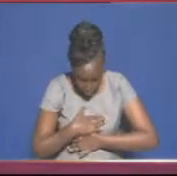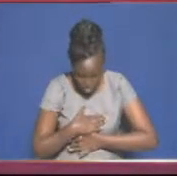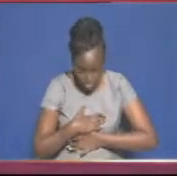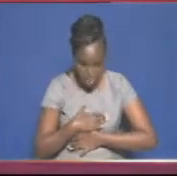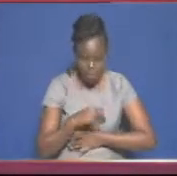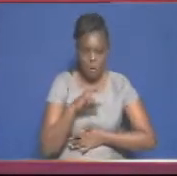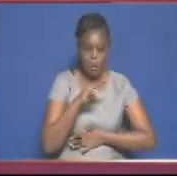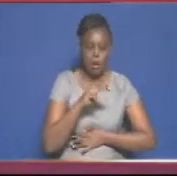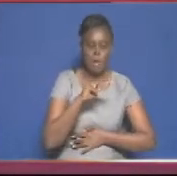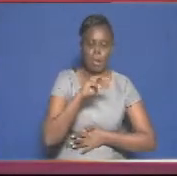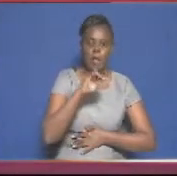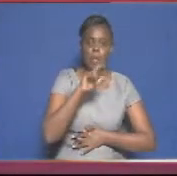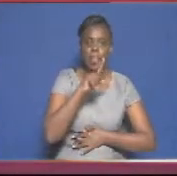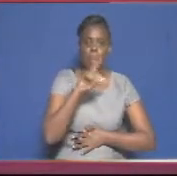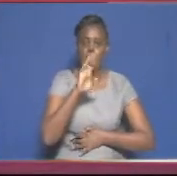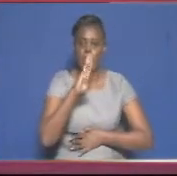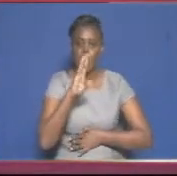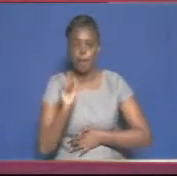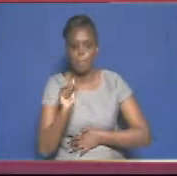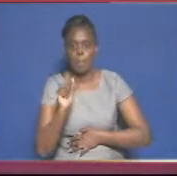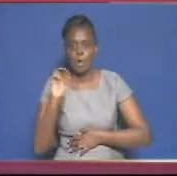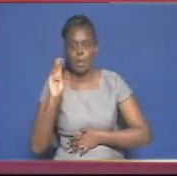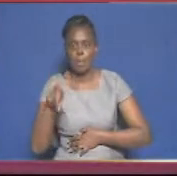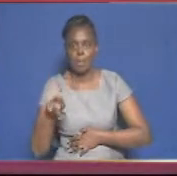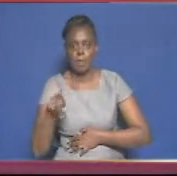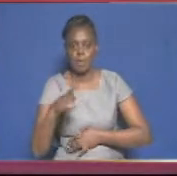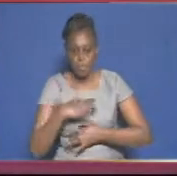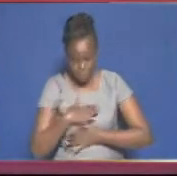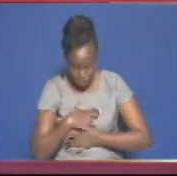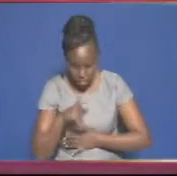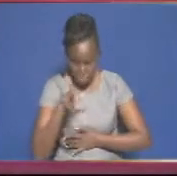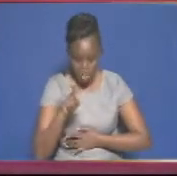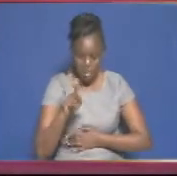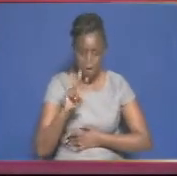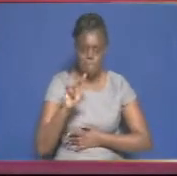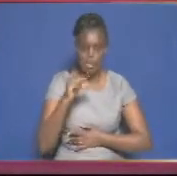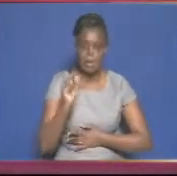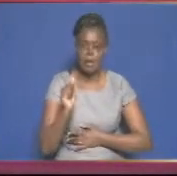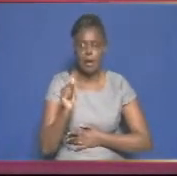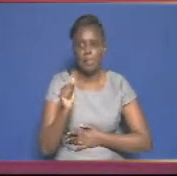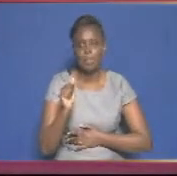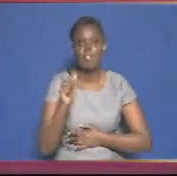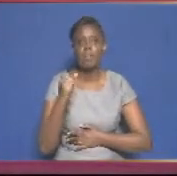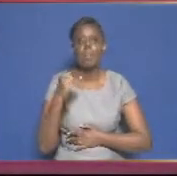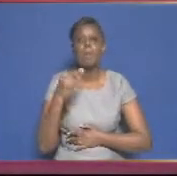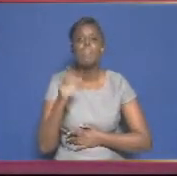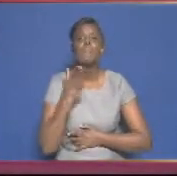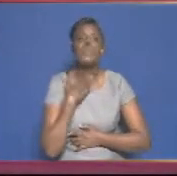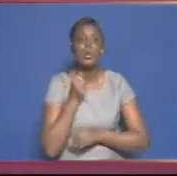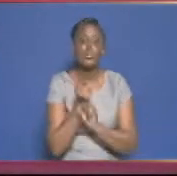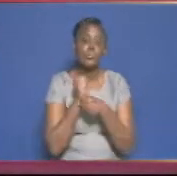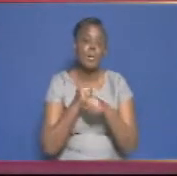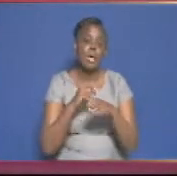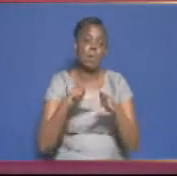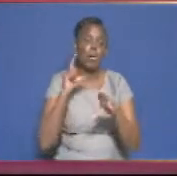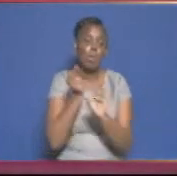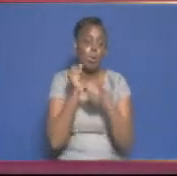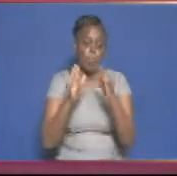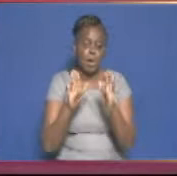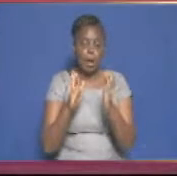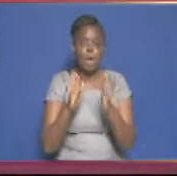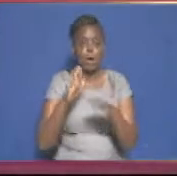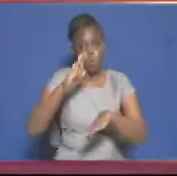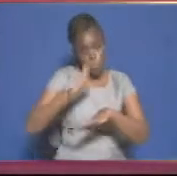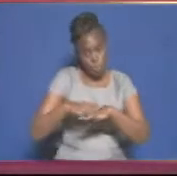Amilemba and the MP for Mheshimiwa Kavinga, that if you want to learn to be a good legislator, you must learn by attending